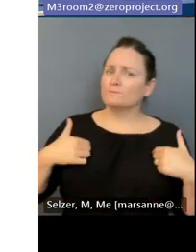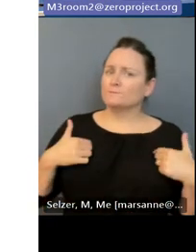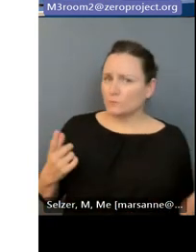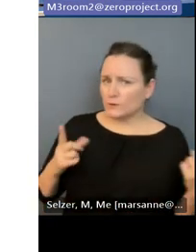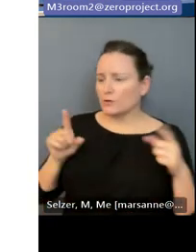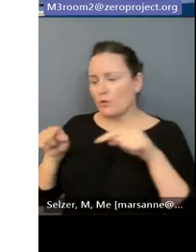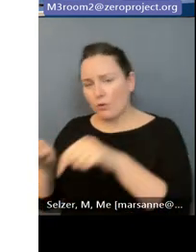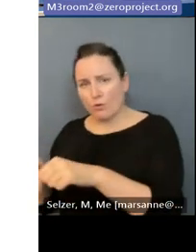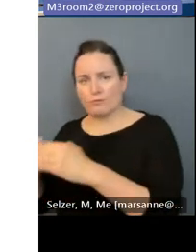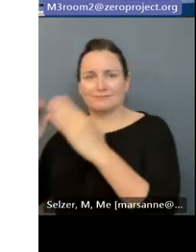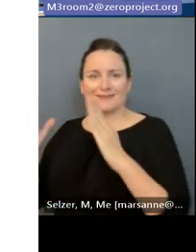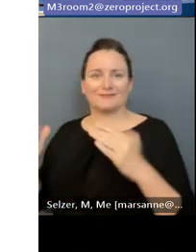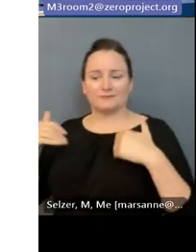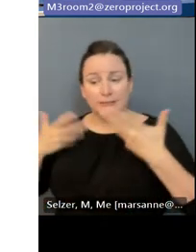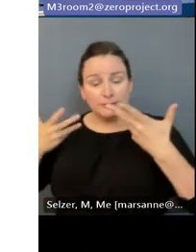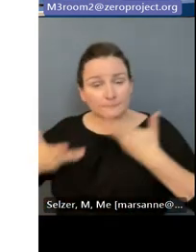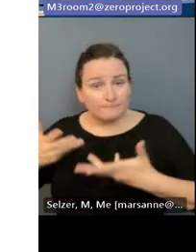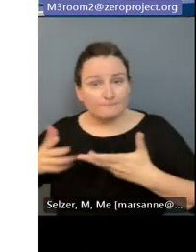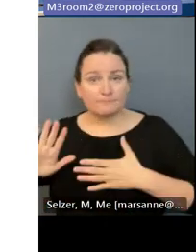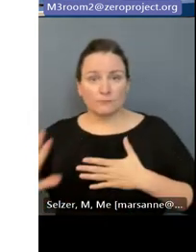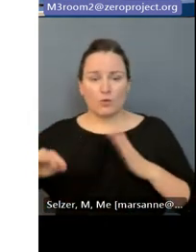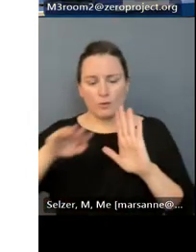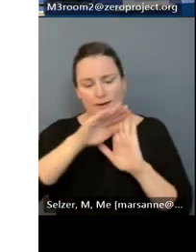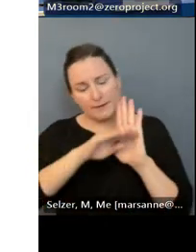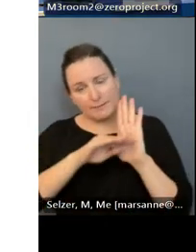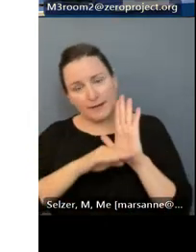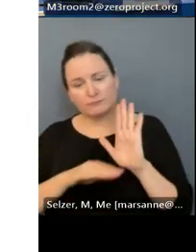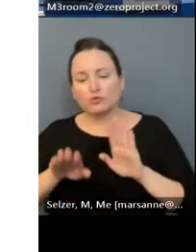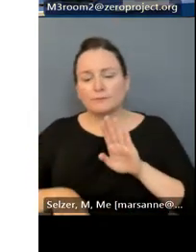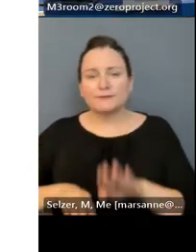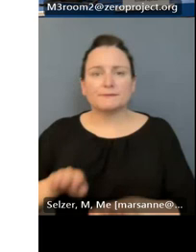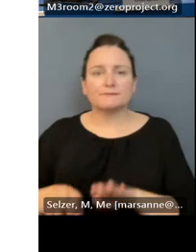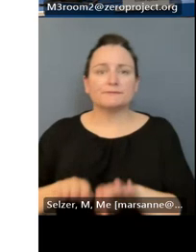implement it and we keep tracking the progress.